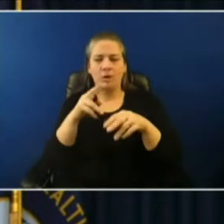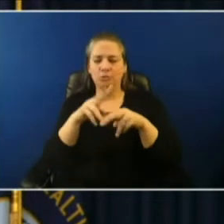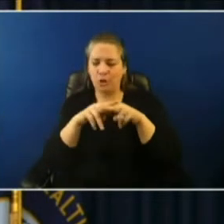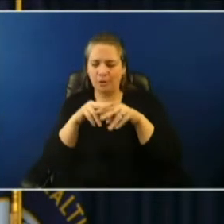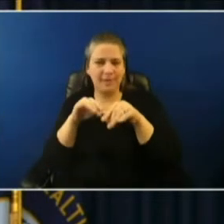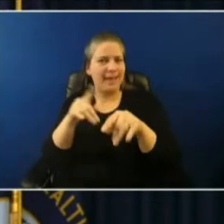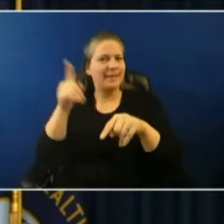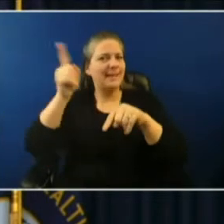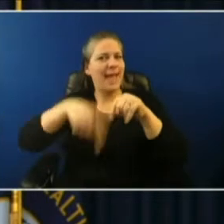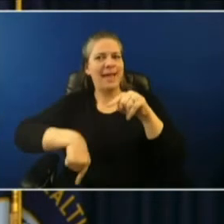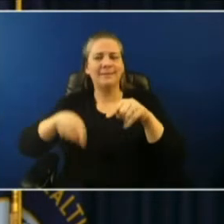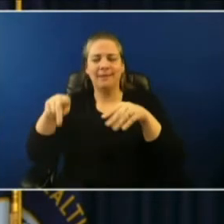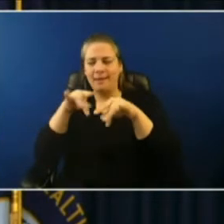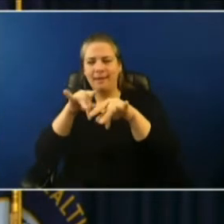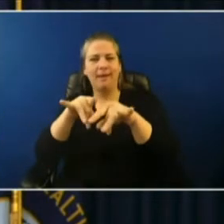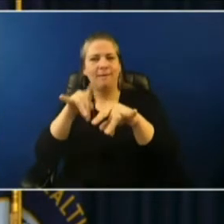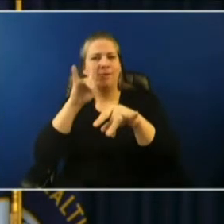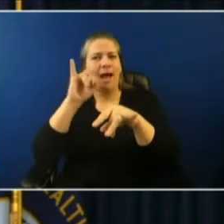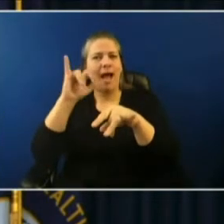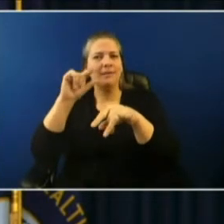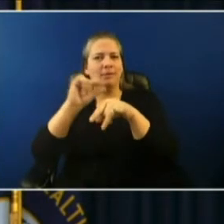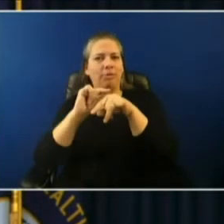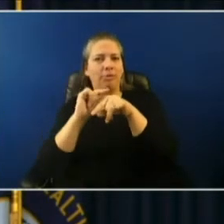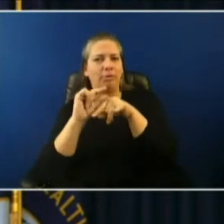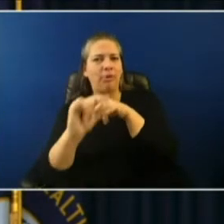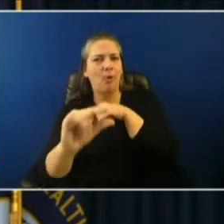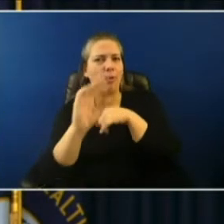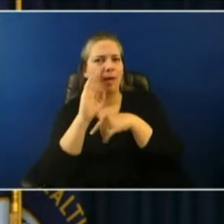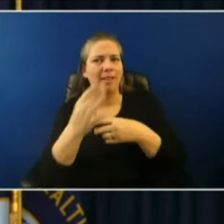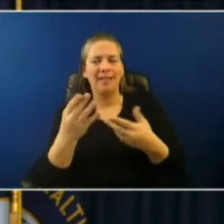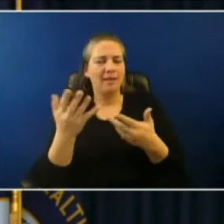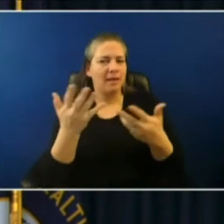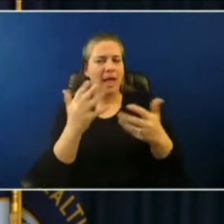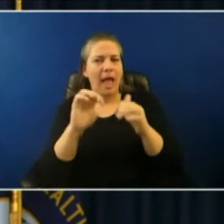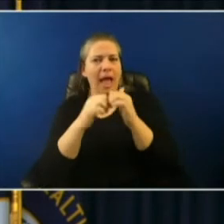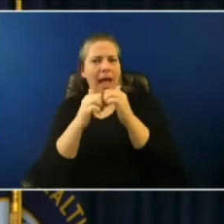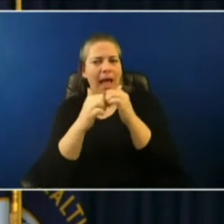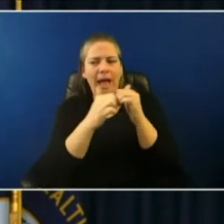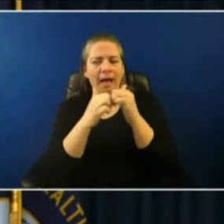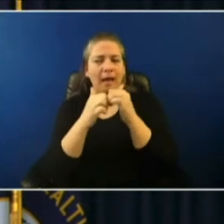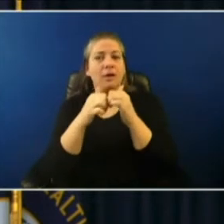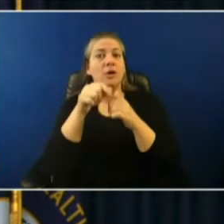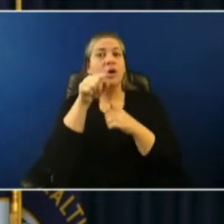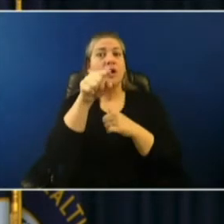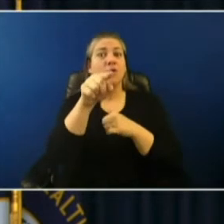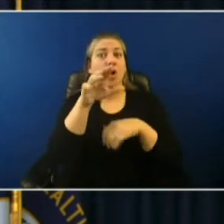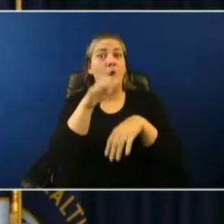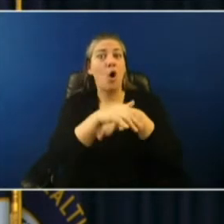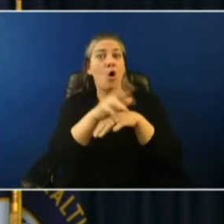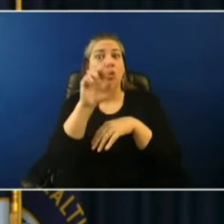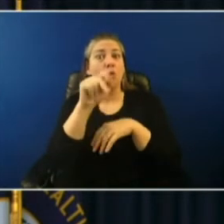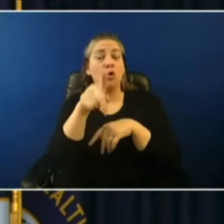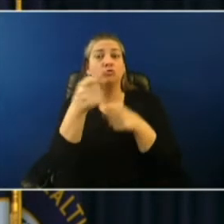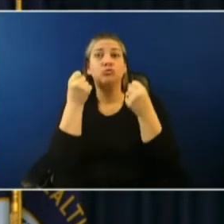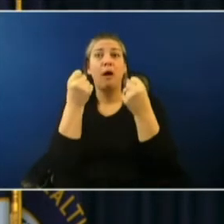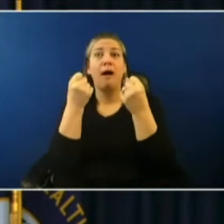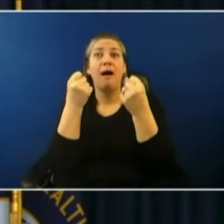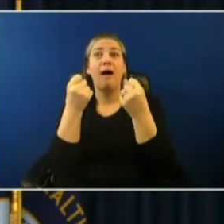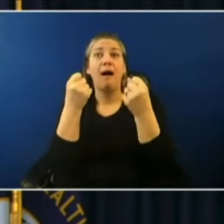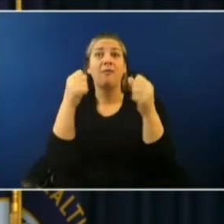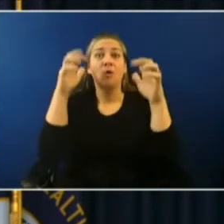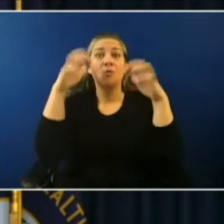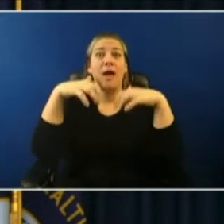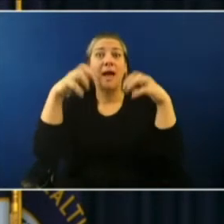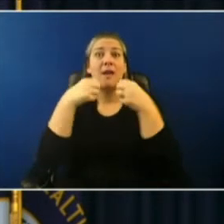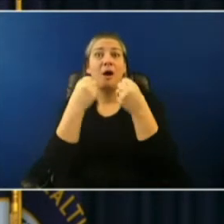difficult to treat, which means if you are out on the roads when this happens, it will be harder to get to you.